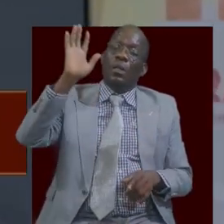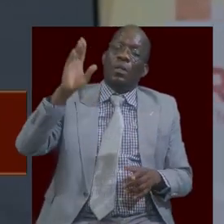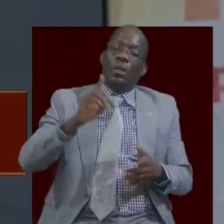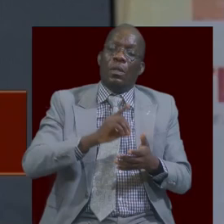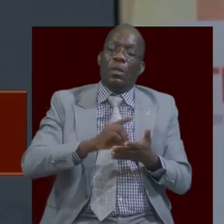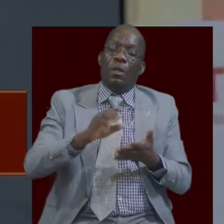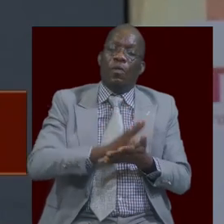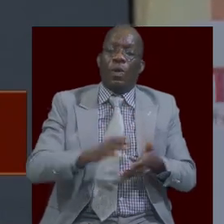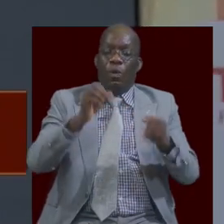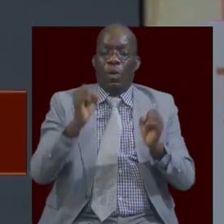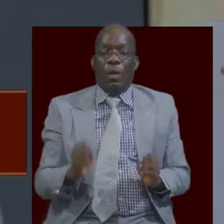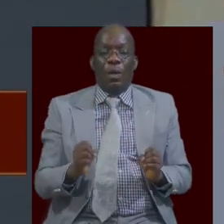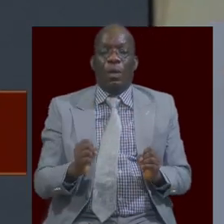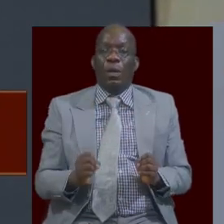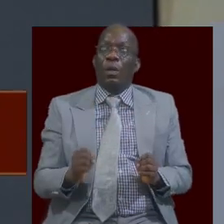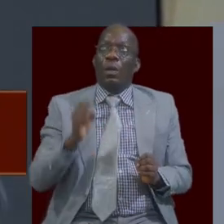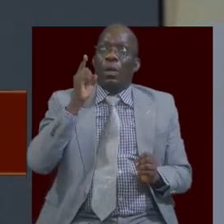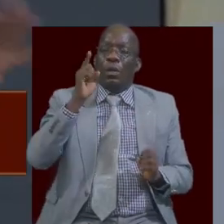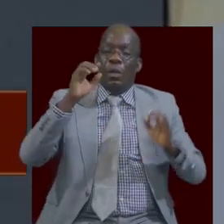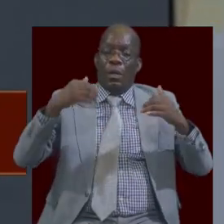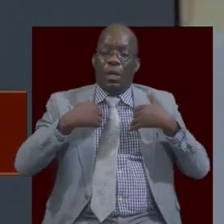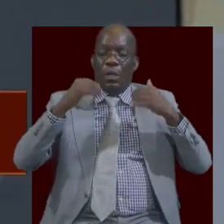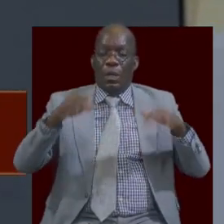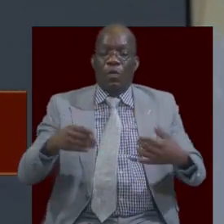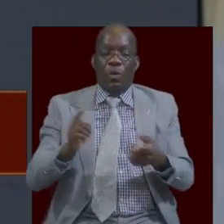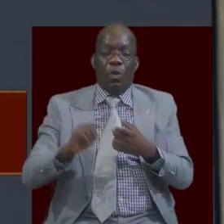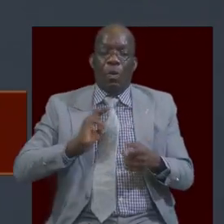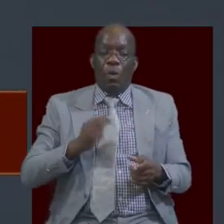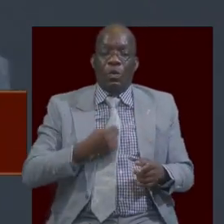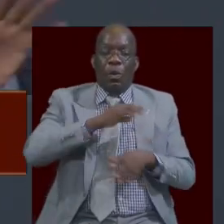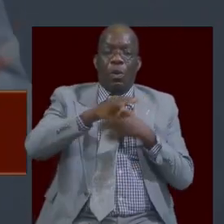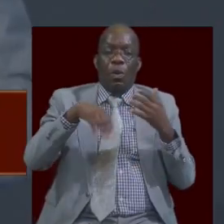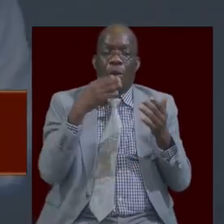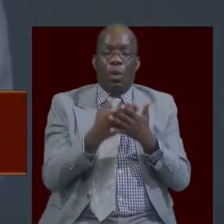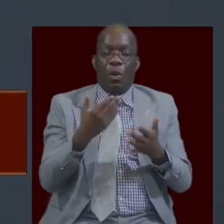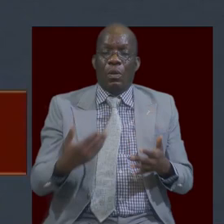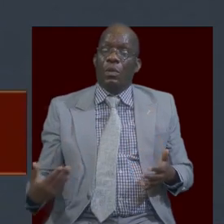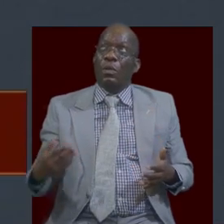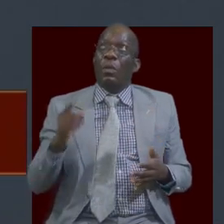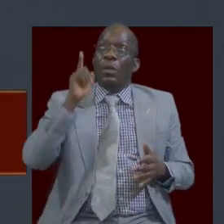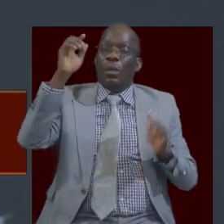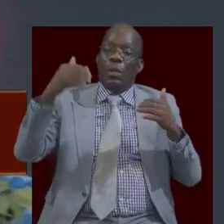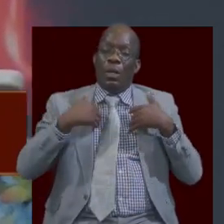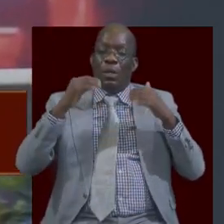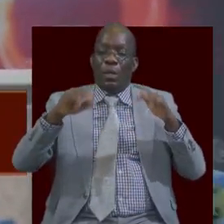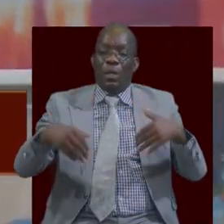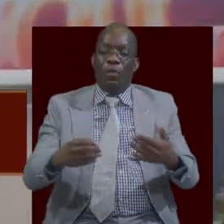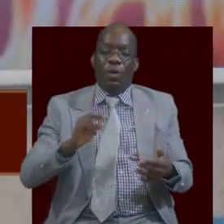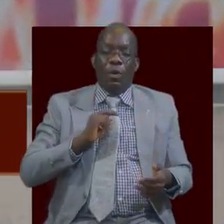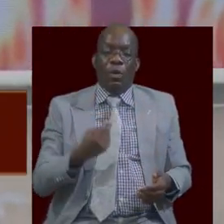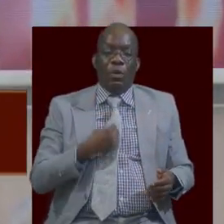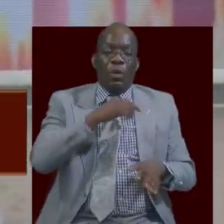has given unto us all things. He has given to us